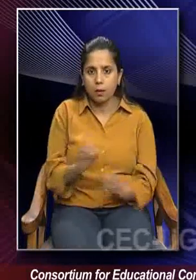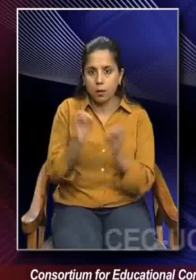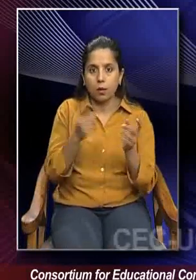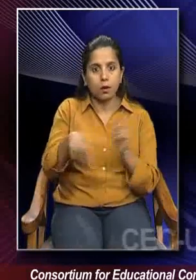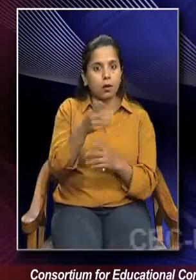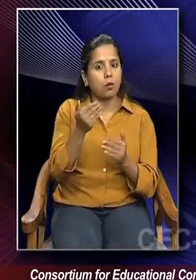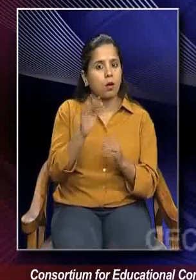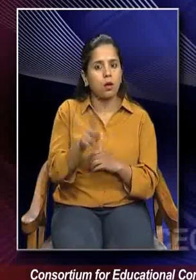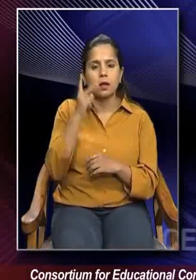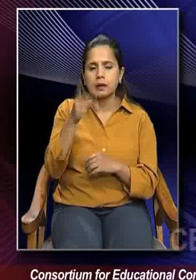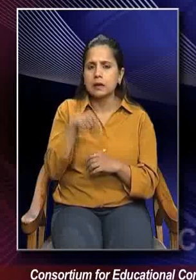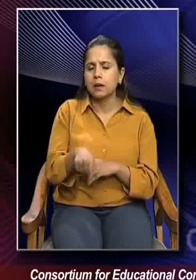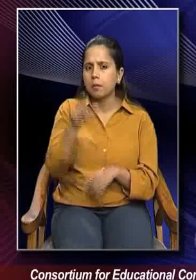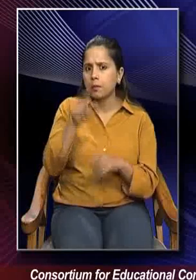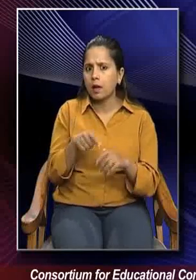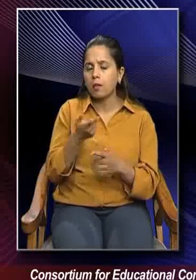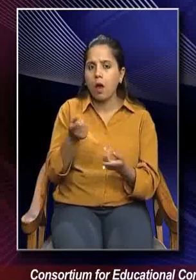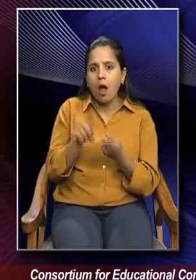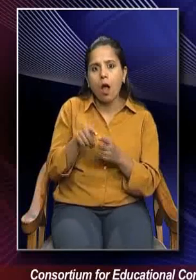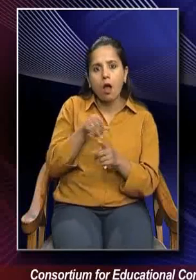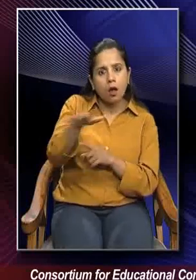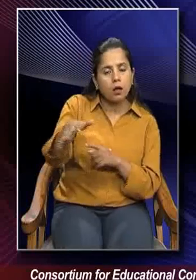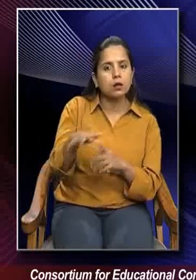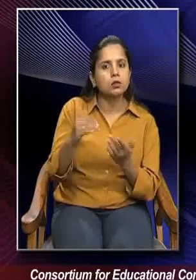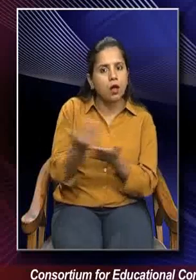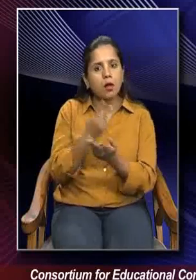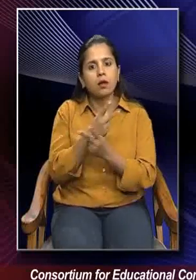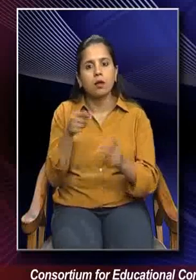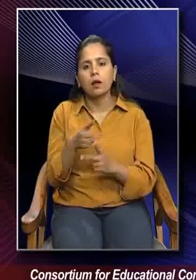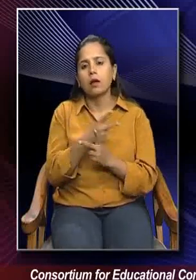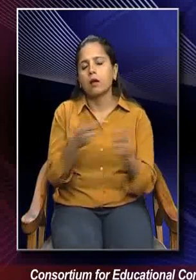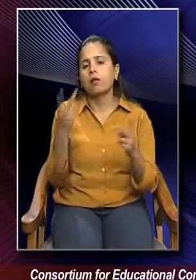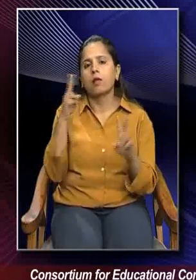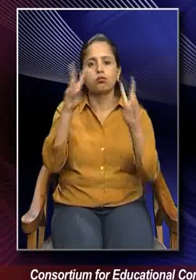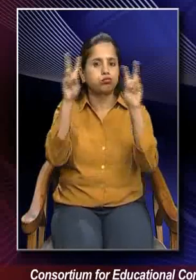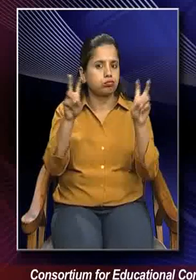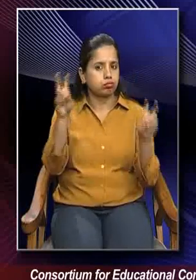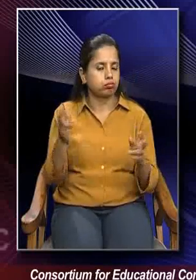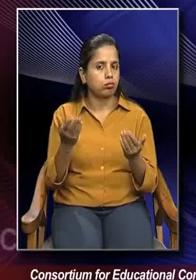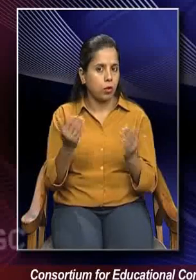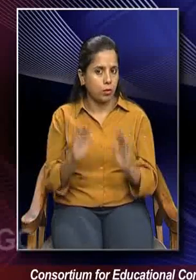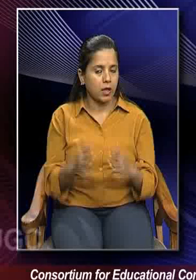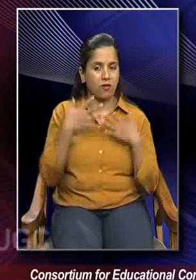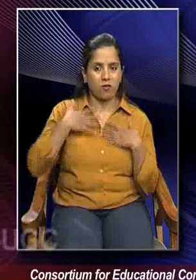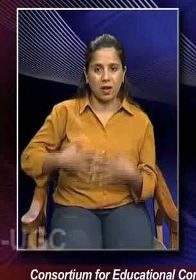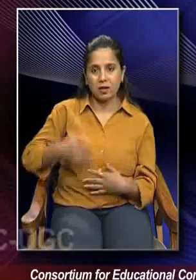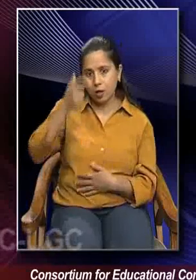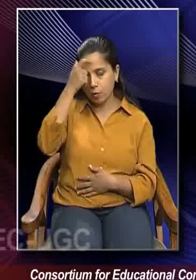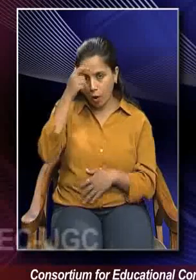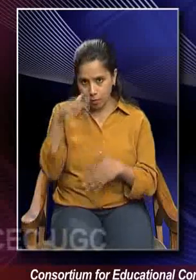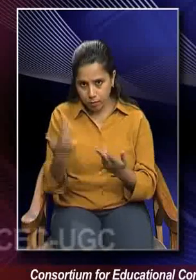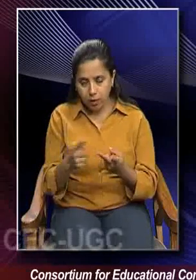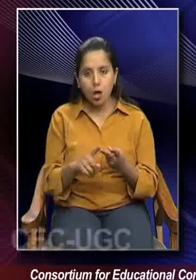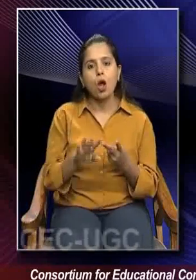the far-reaching effects on various aspects of physical health